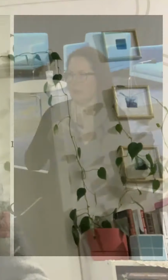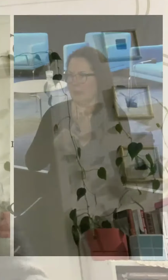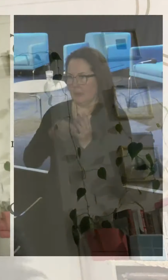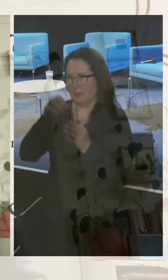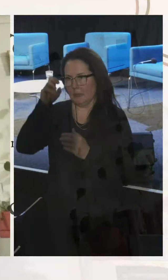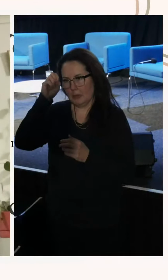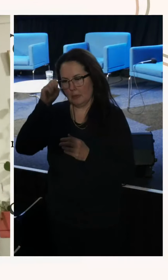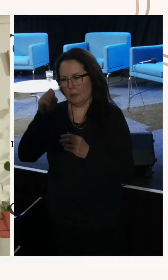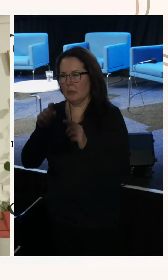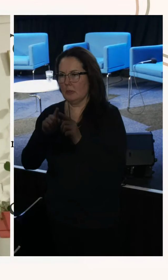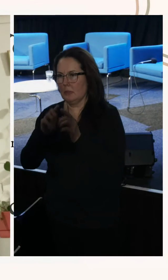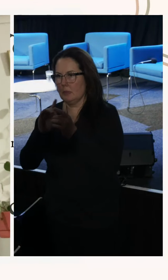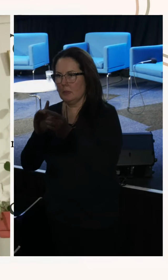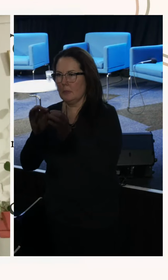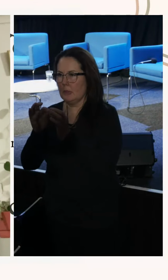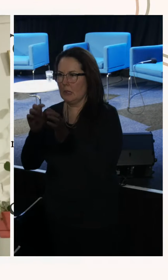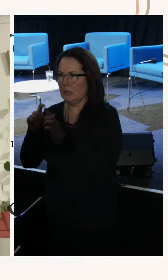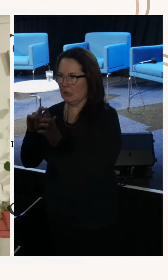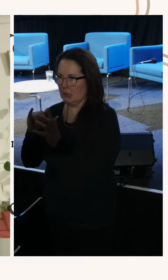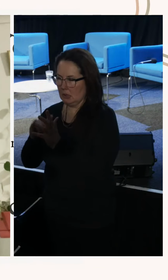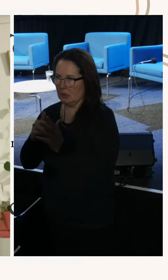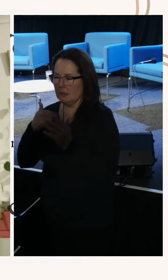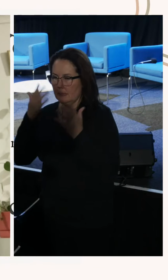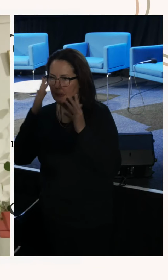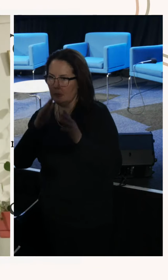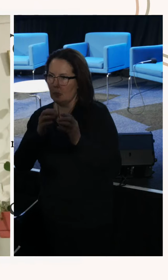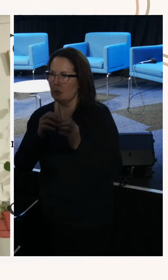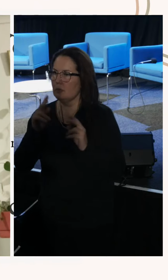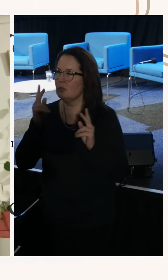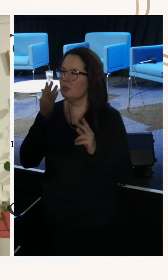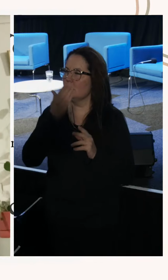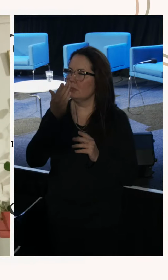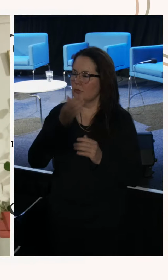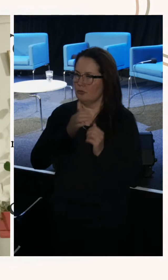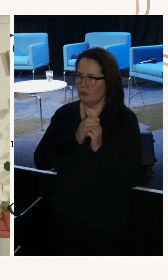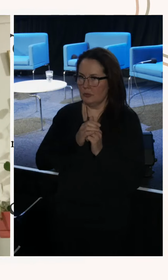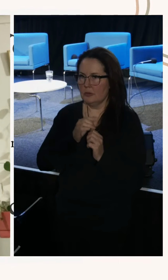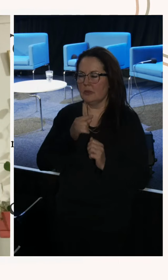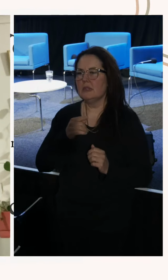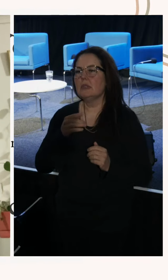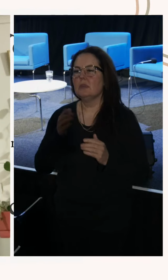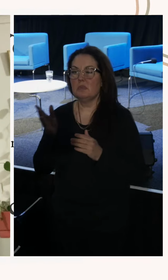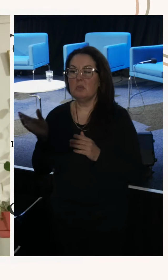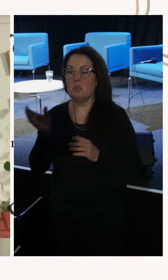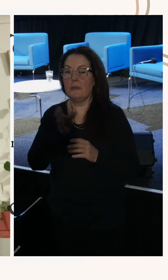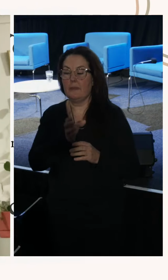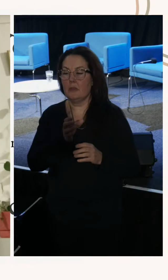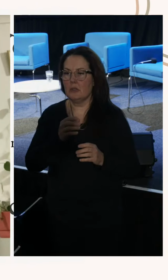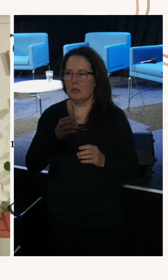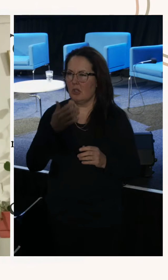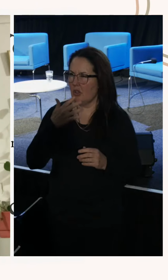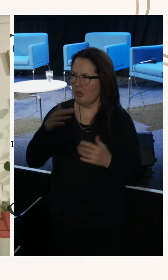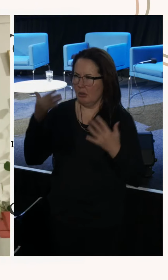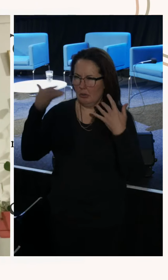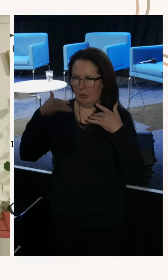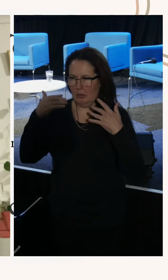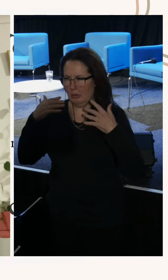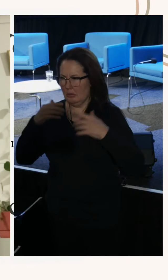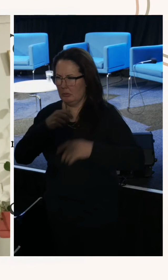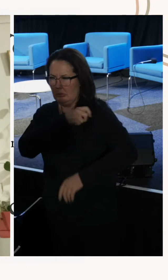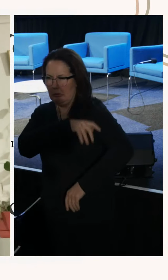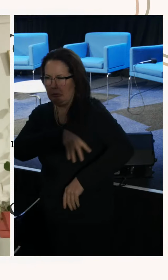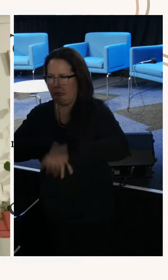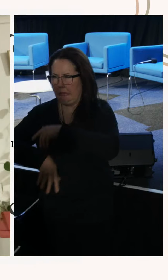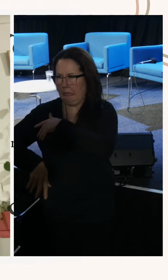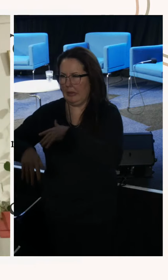with a high school friend who had moved to Israel. It was scorching hot, and I was sweaty and hairy and unkempt, while she